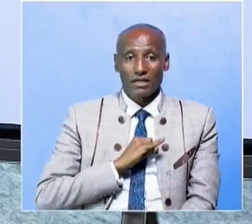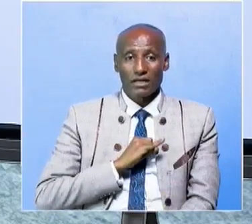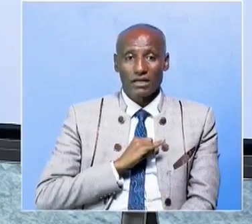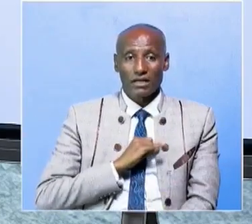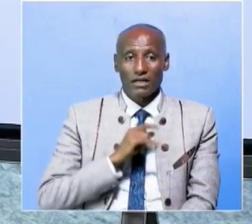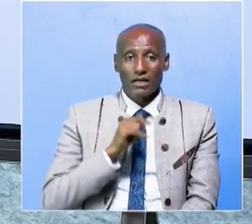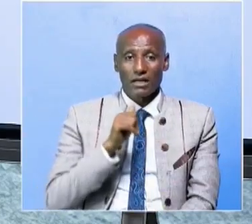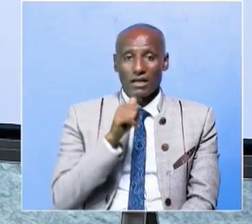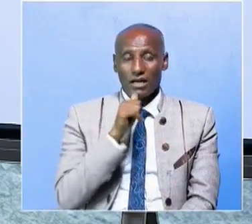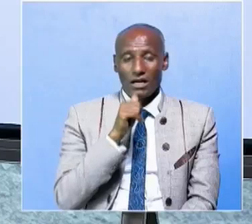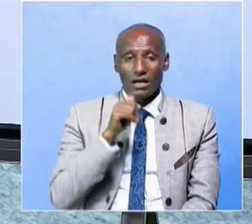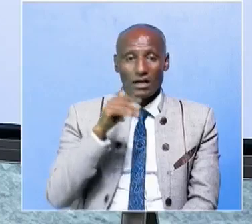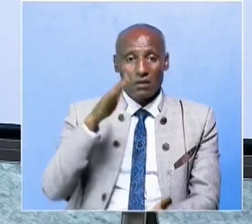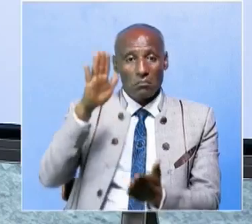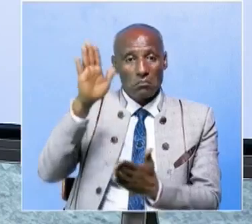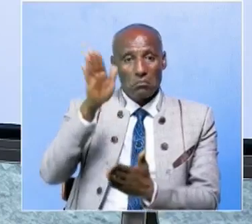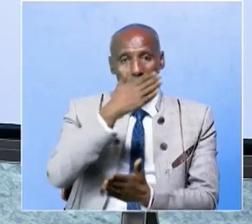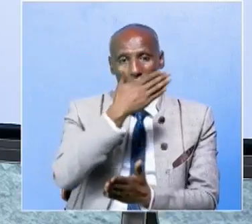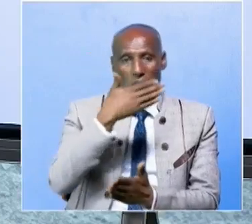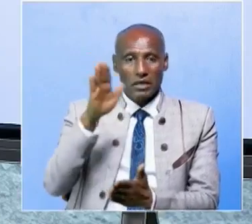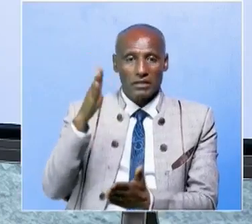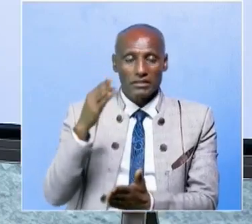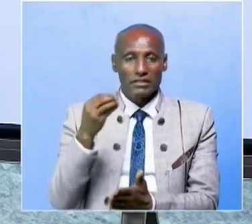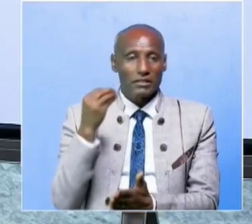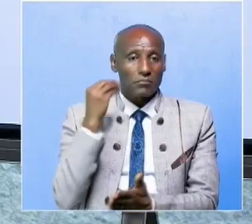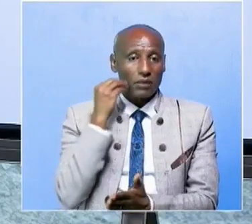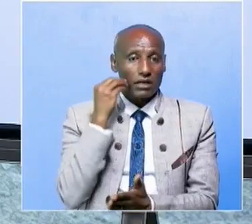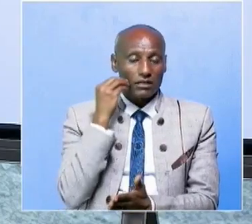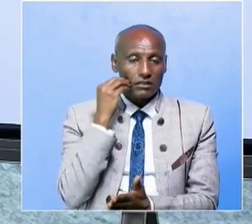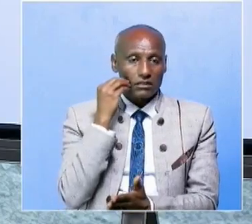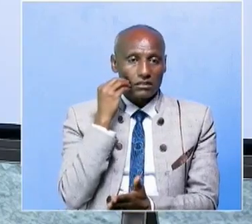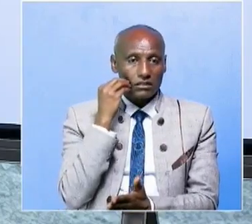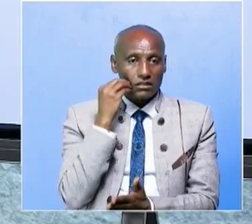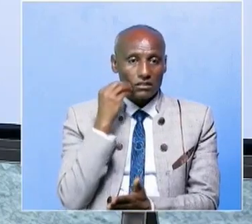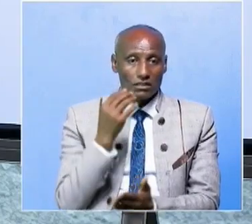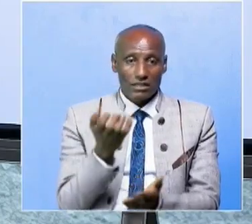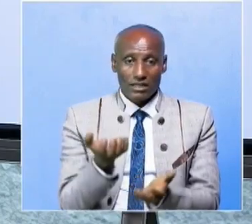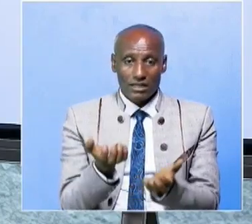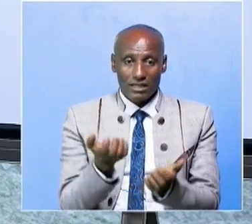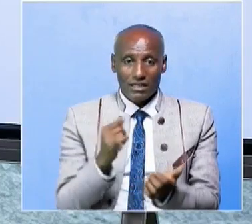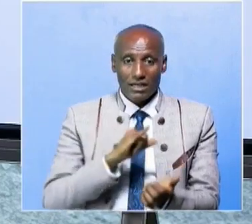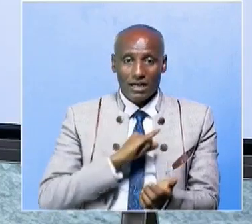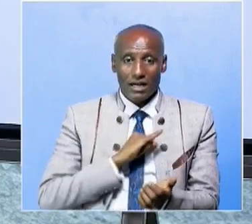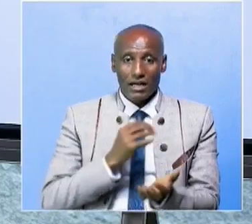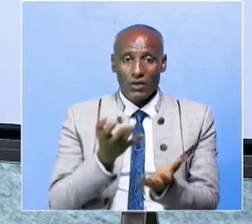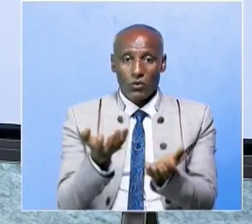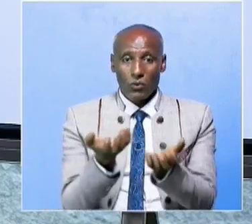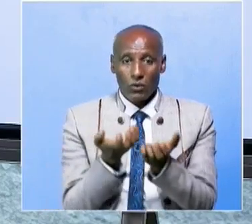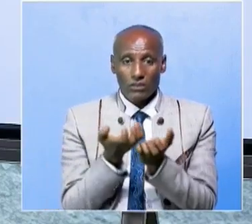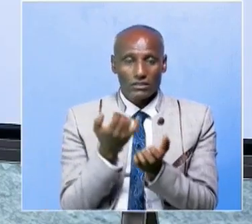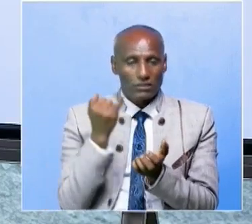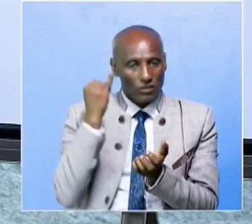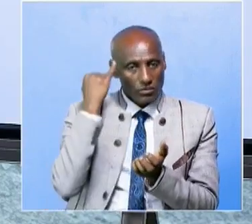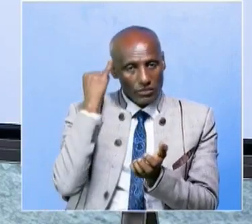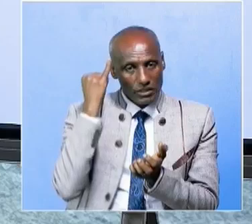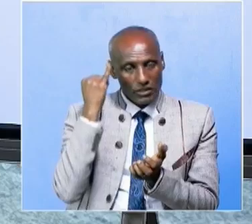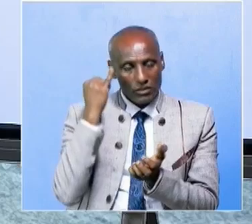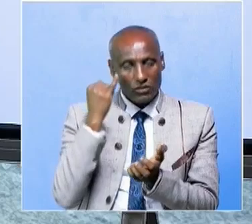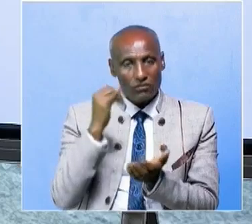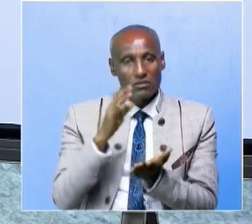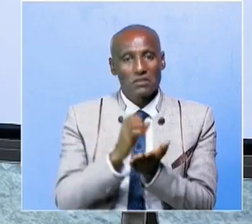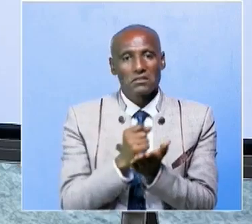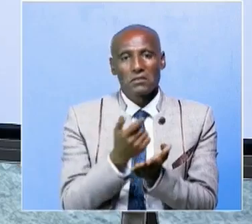painting my house and I wanted the opinion of someone who's not a family or a